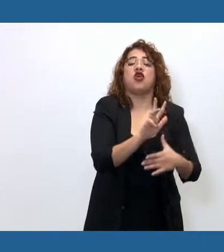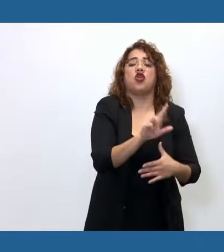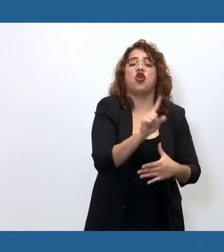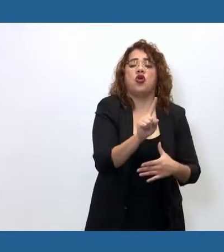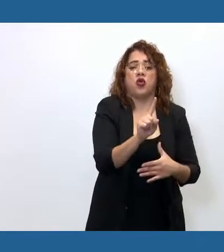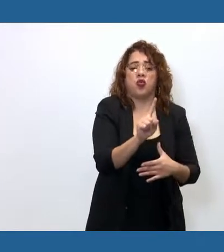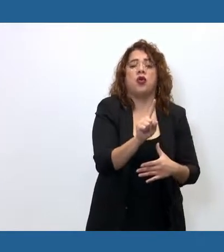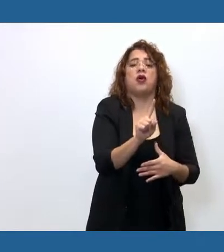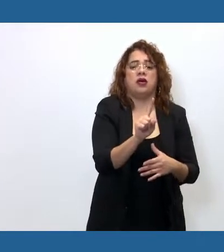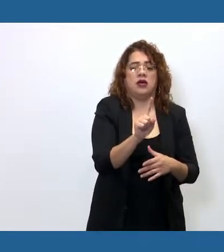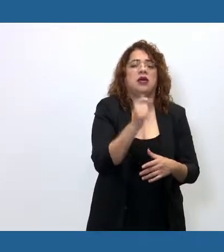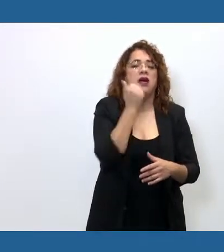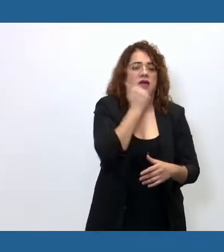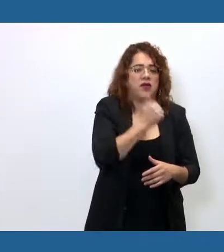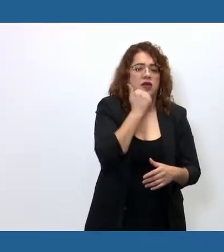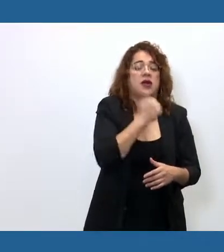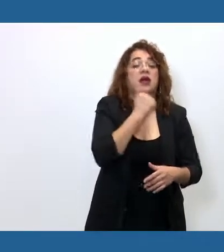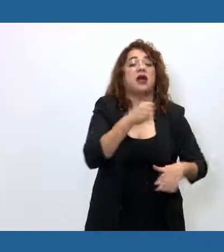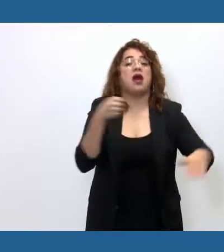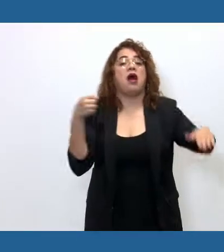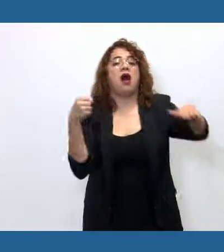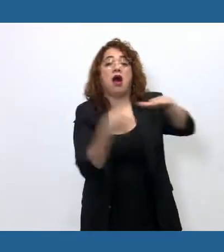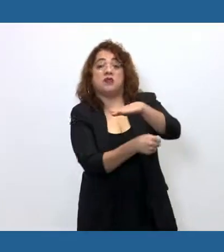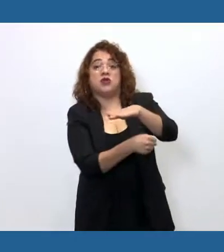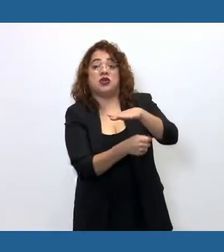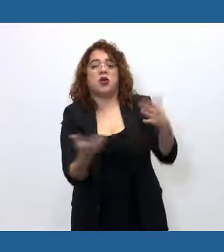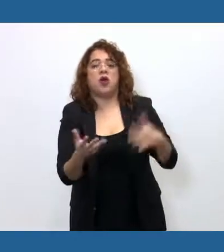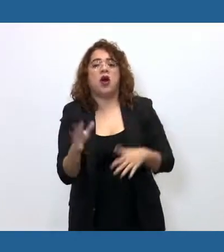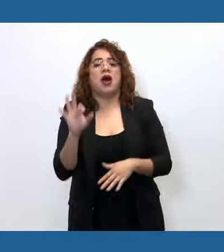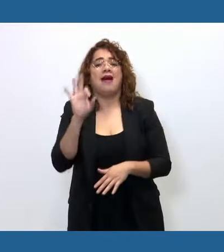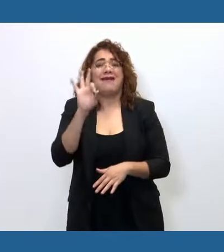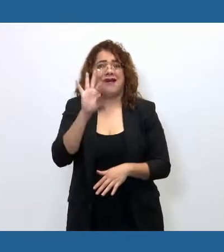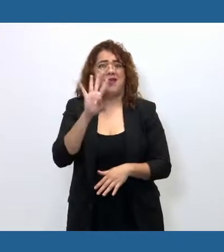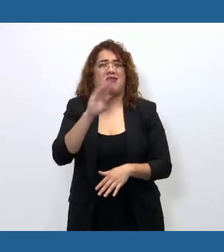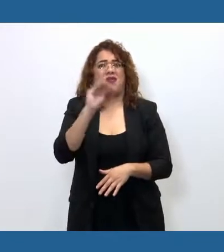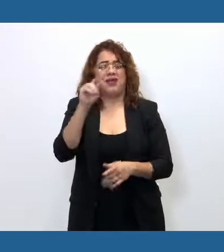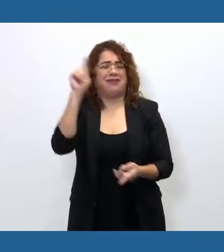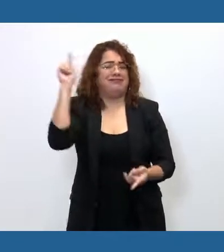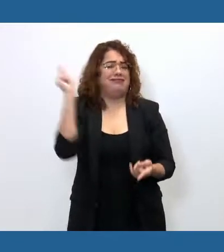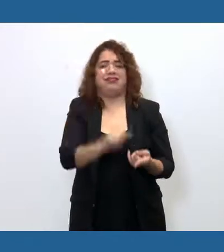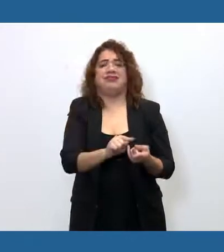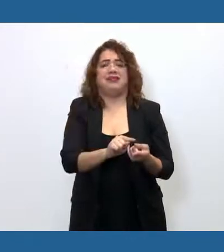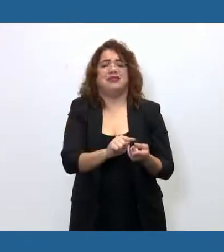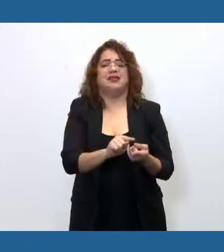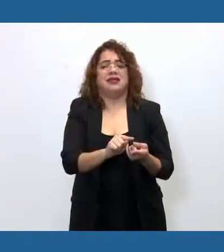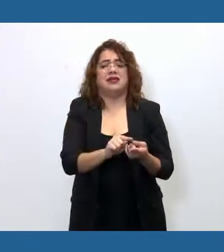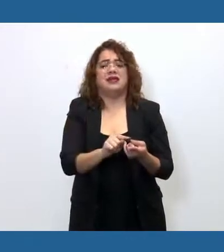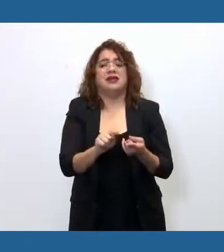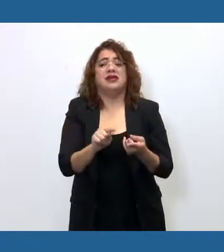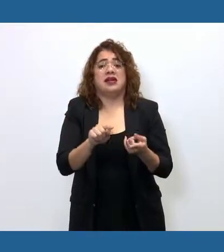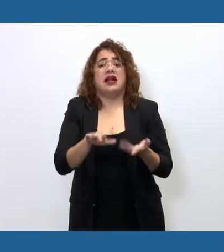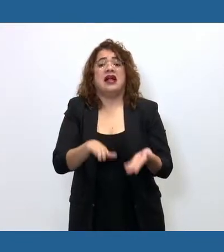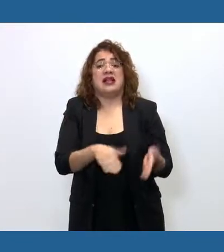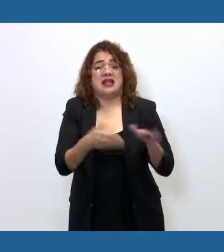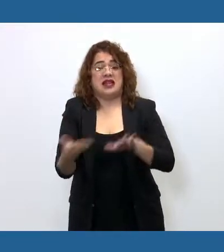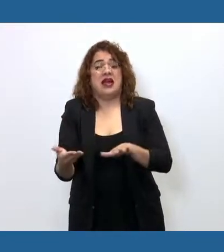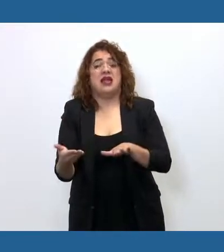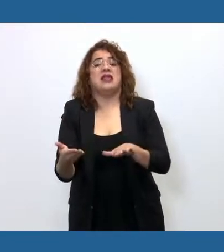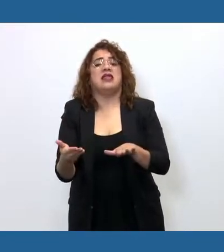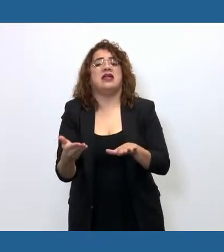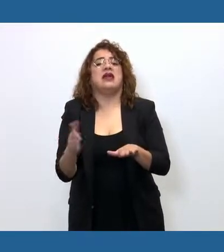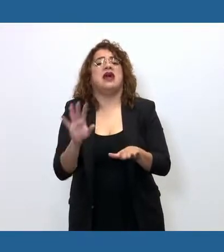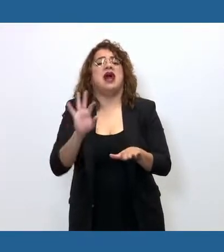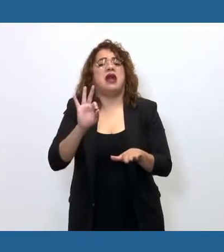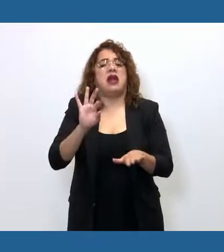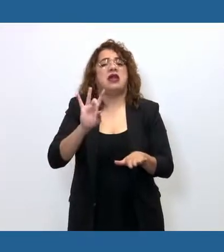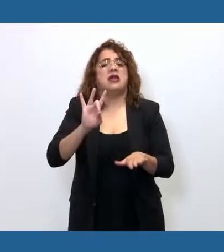time period, daily hospitalizations were down 94% and daily deaths are down 98%. Also, since the height of the